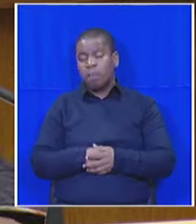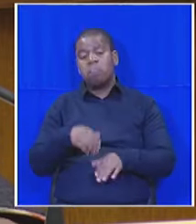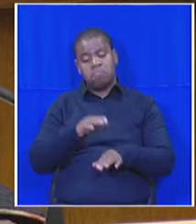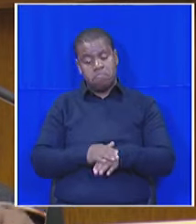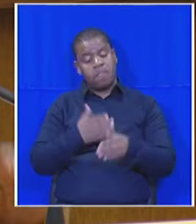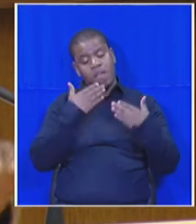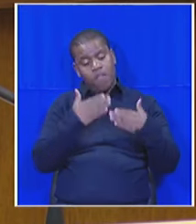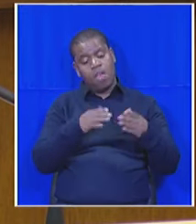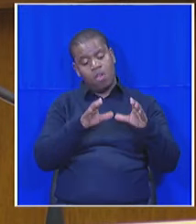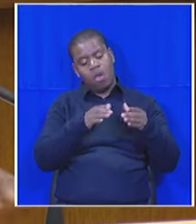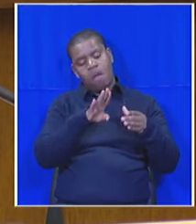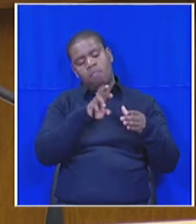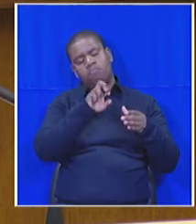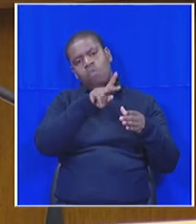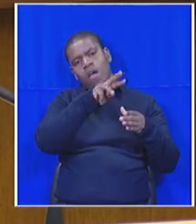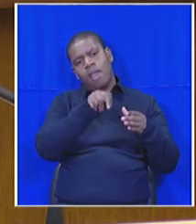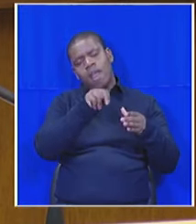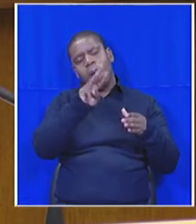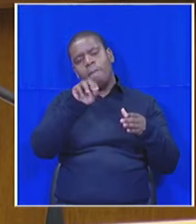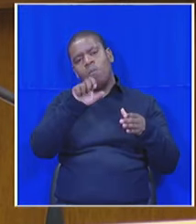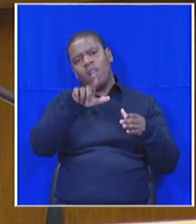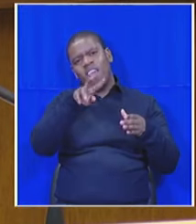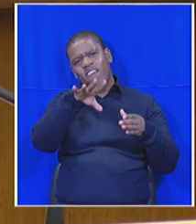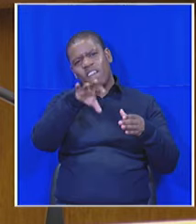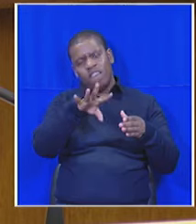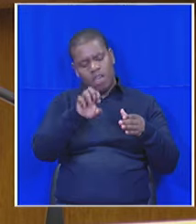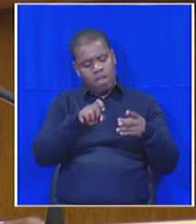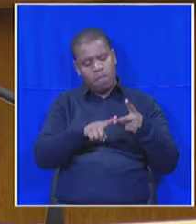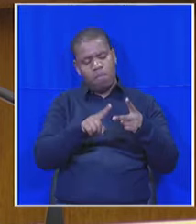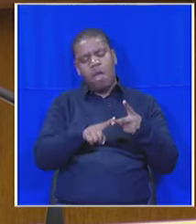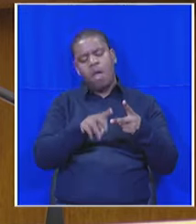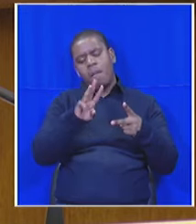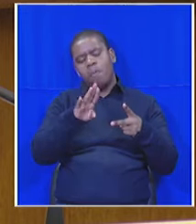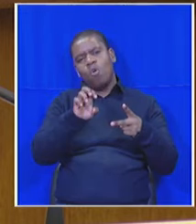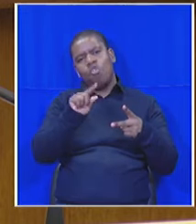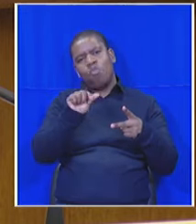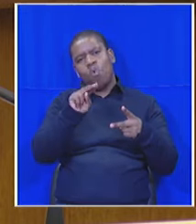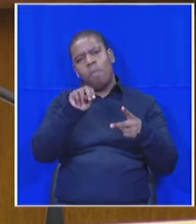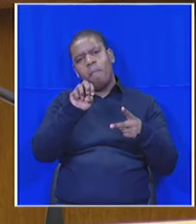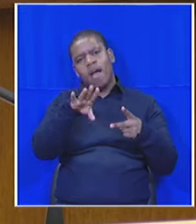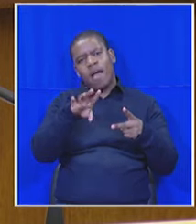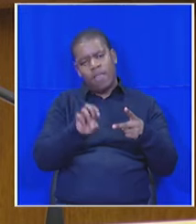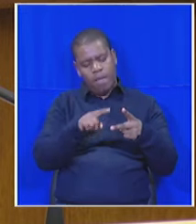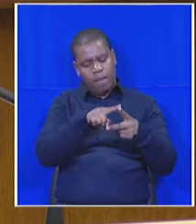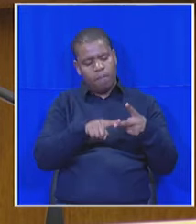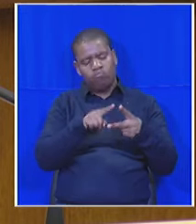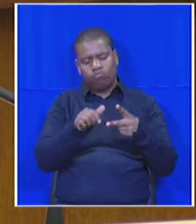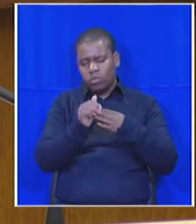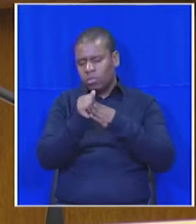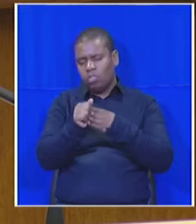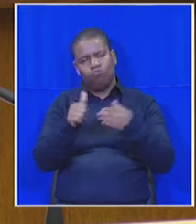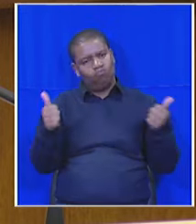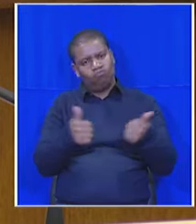leadership of Brian Molifi and Dr. Ben Gubane, I just want to say, Honourable Chairperson,